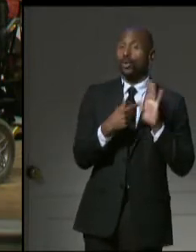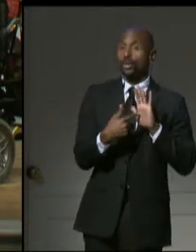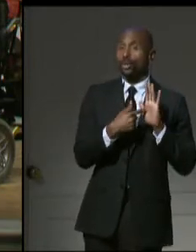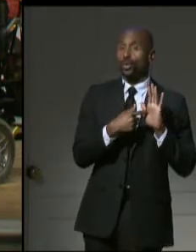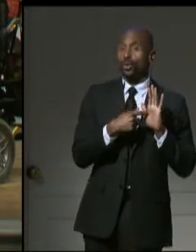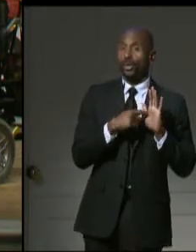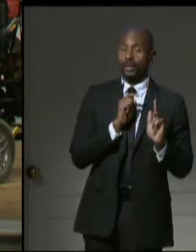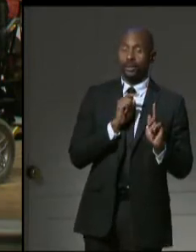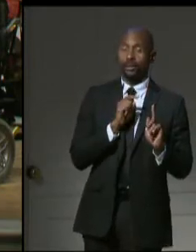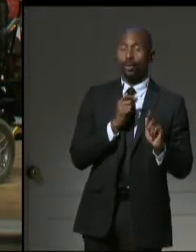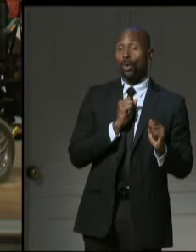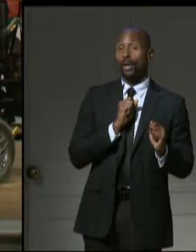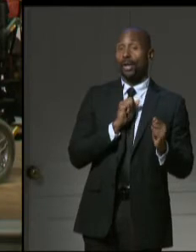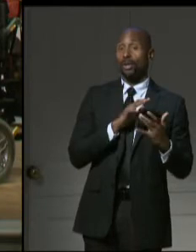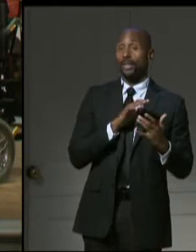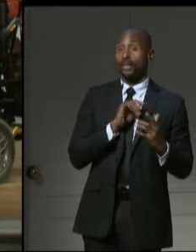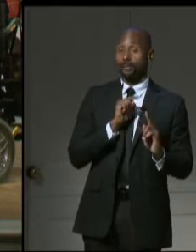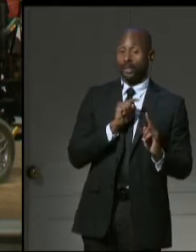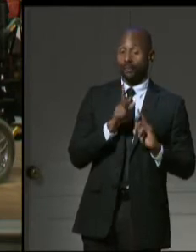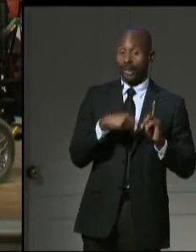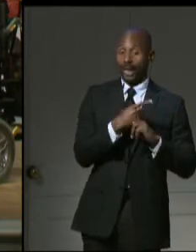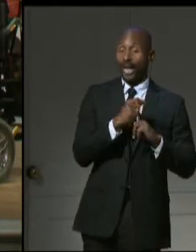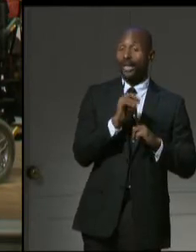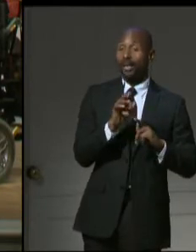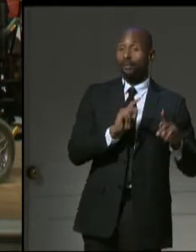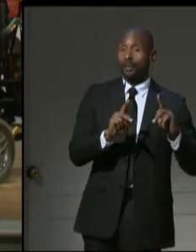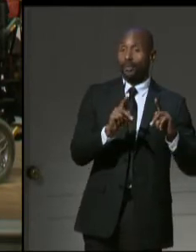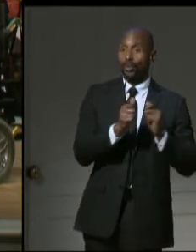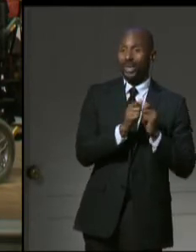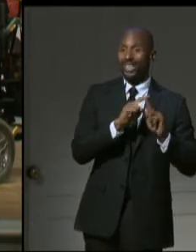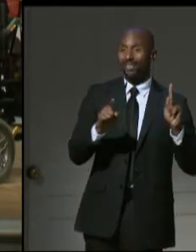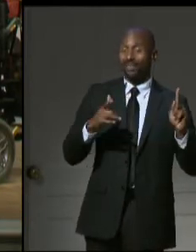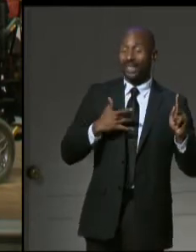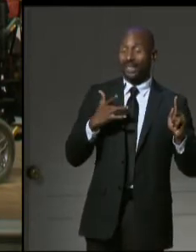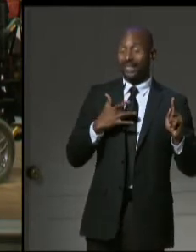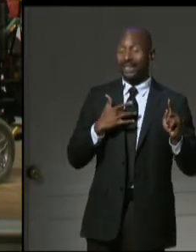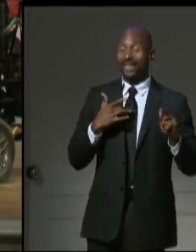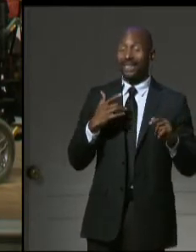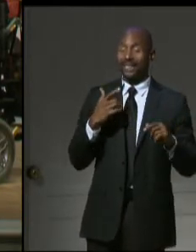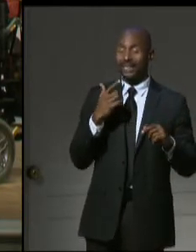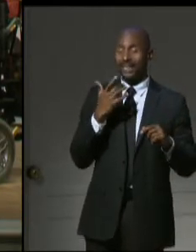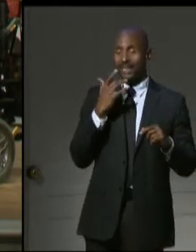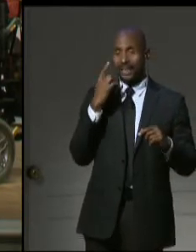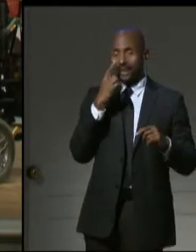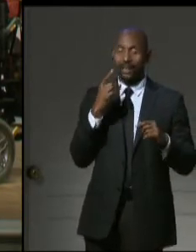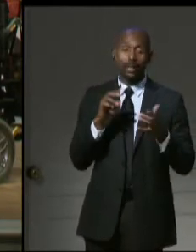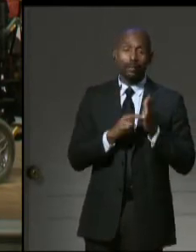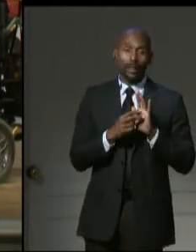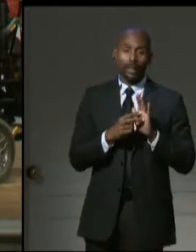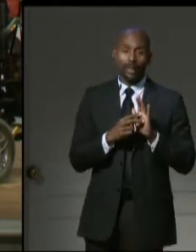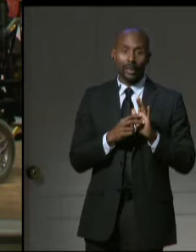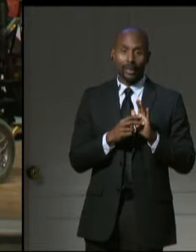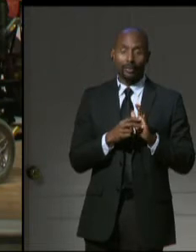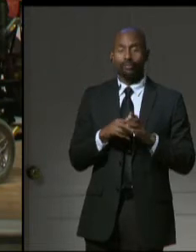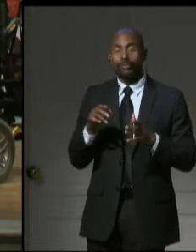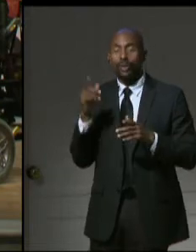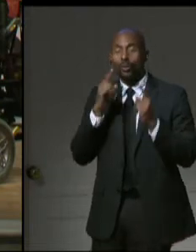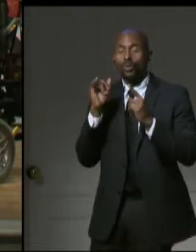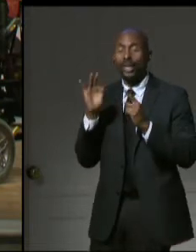people with different senses, or so in other words, it's moving from replicating the physical into the